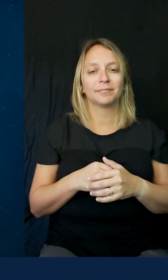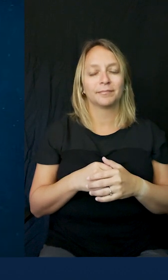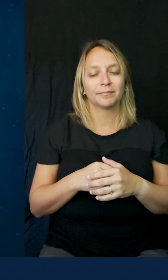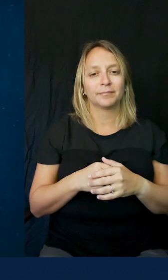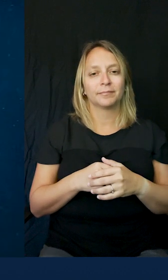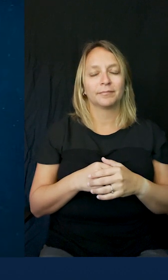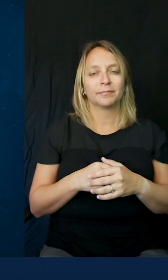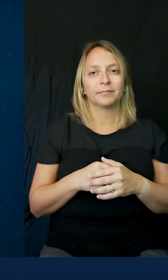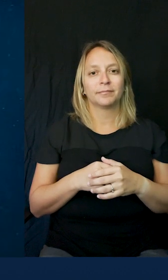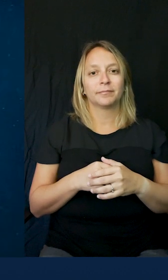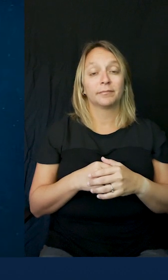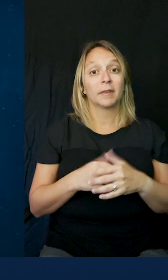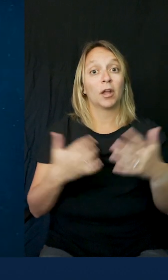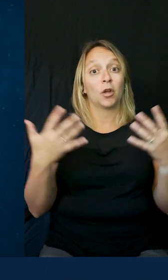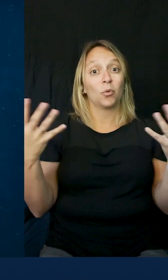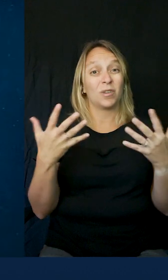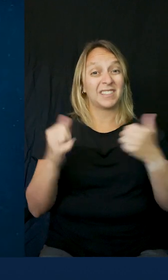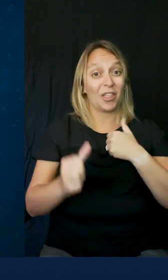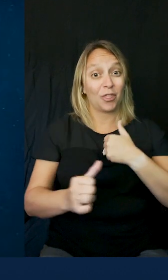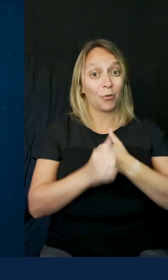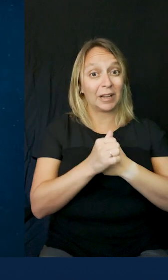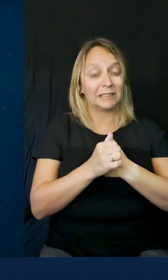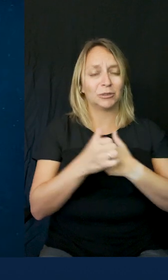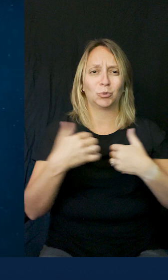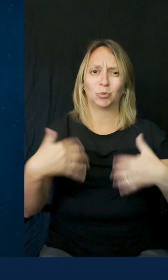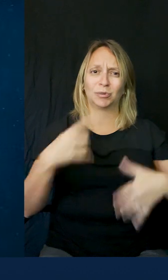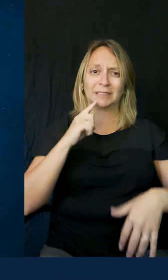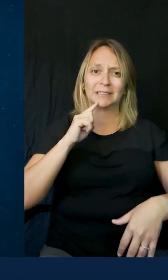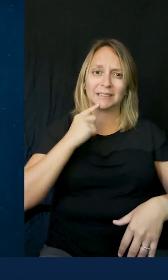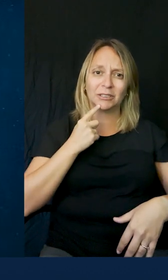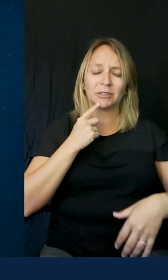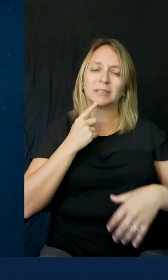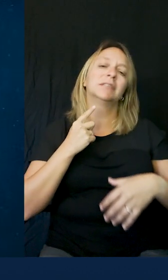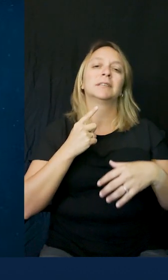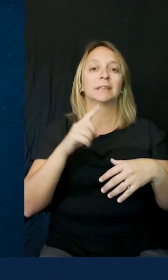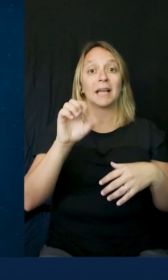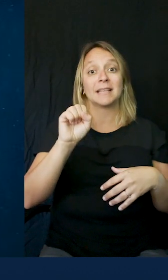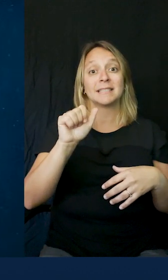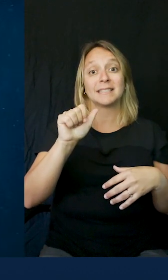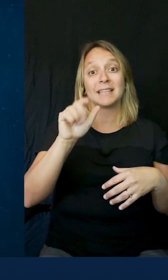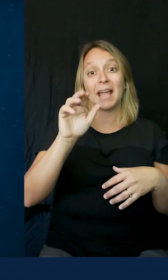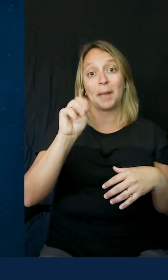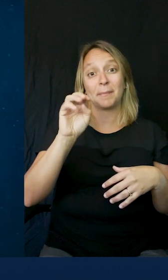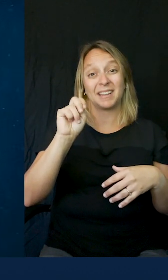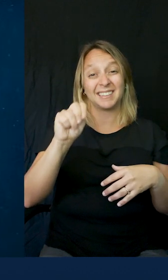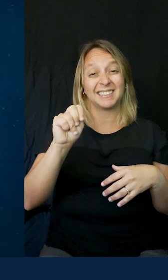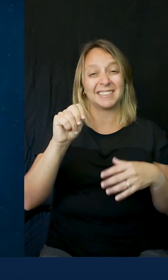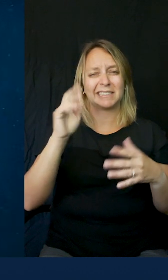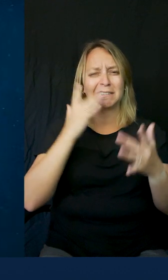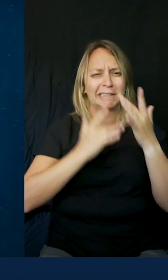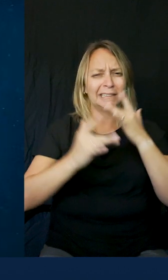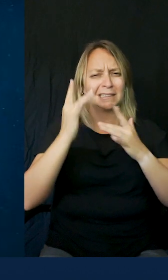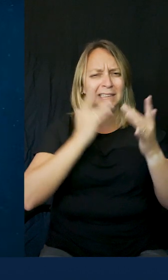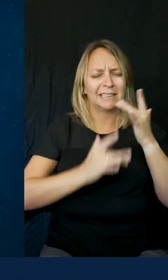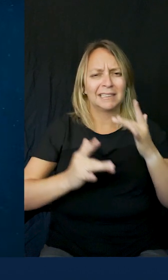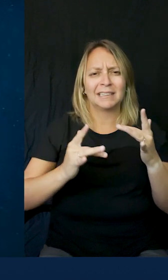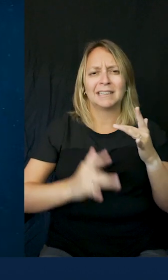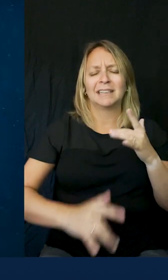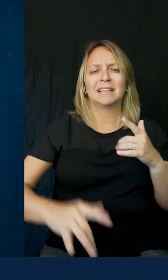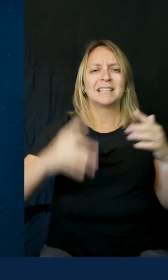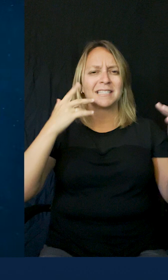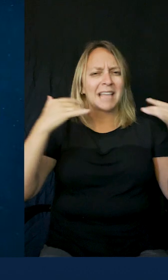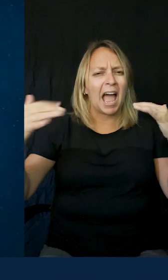Current threats facing these urban whales are significant and include shortage of salmon, especially Chinook, vessel disturbance,